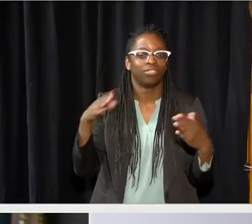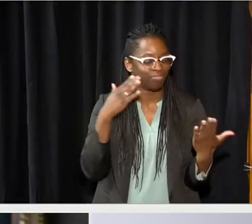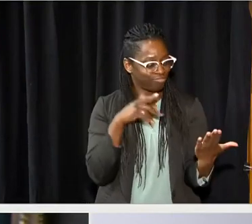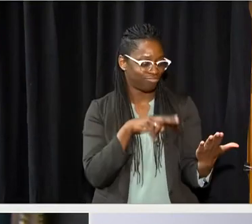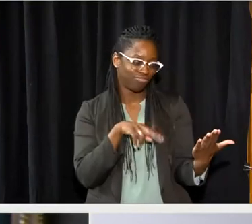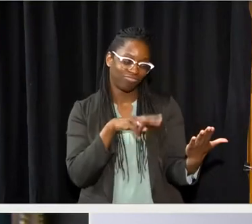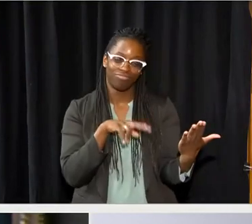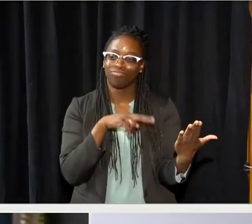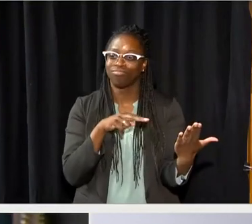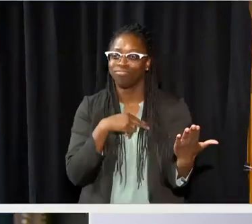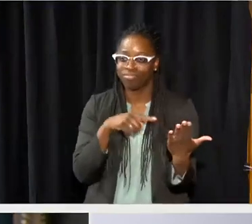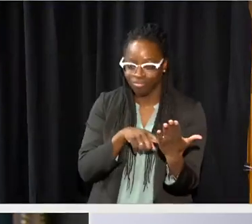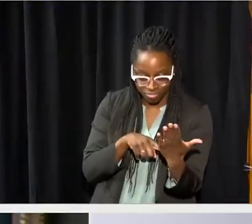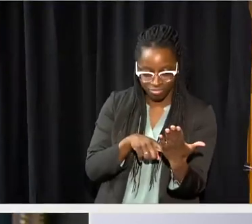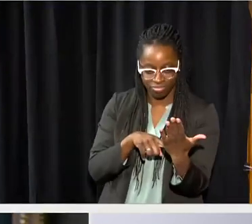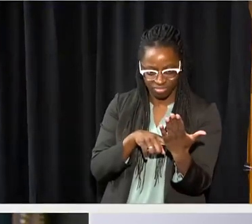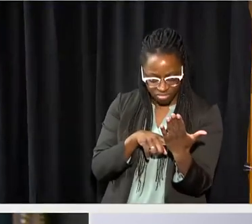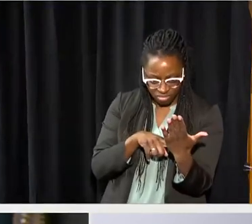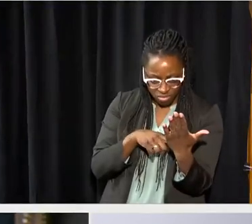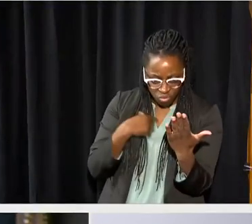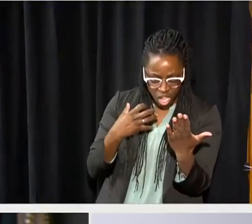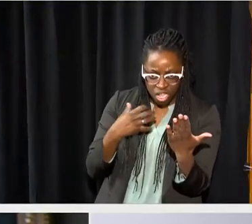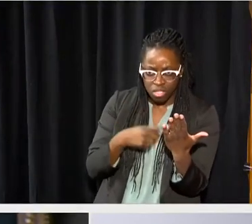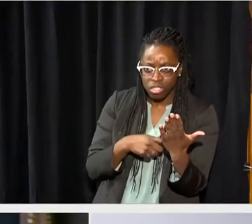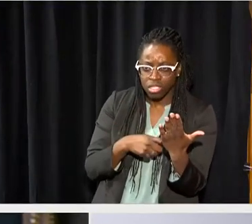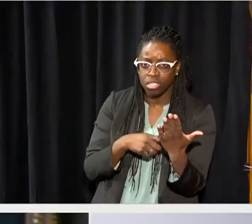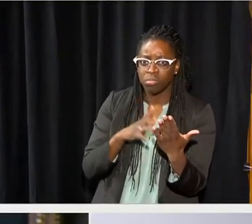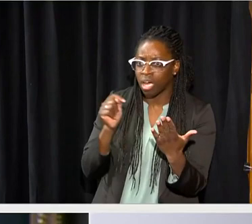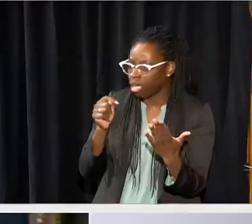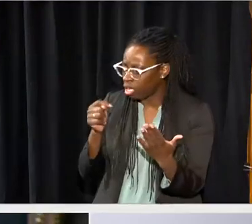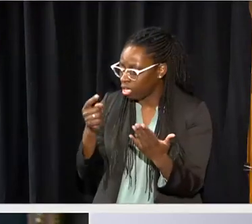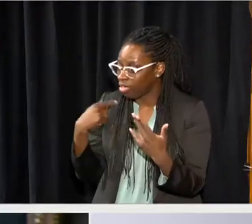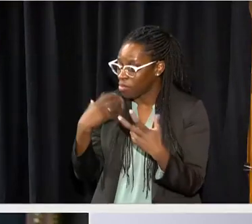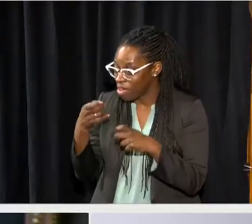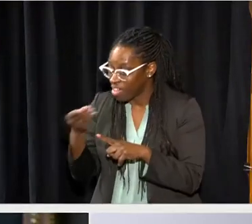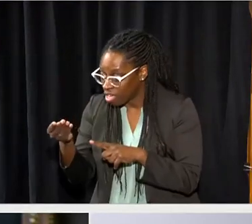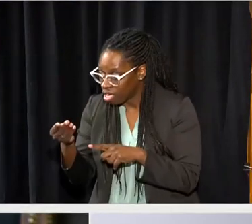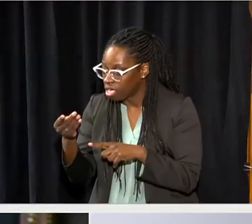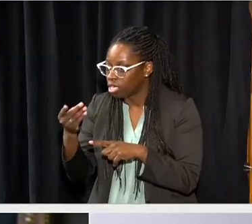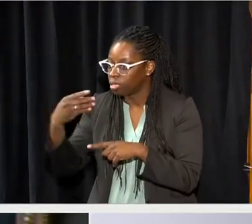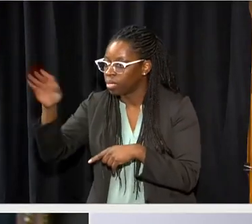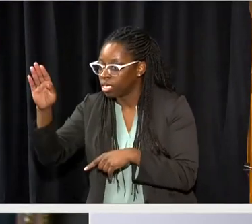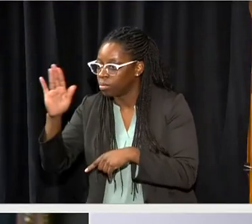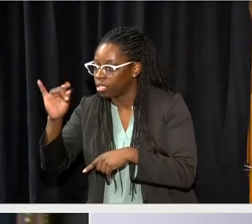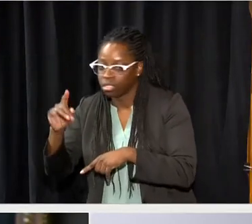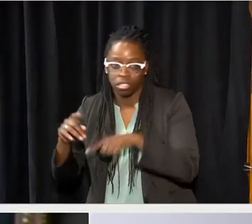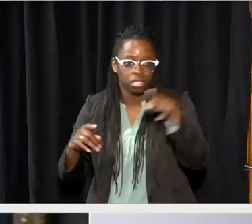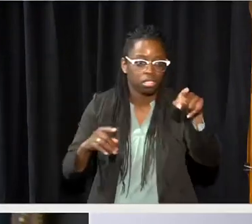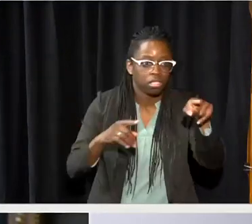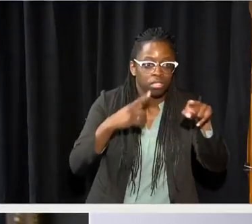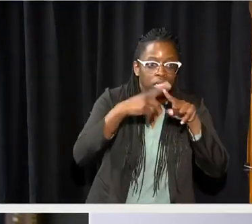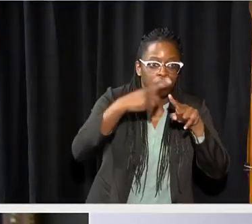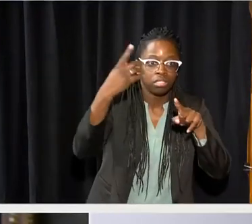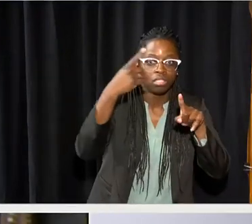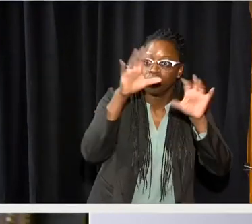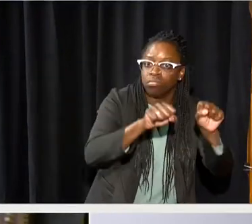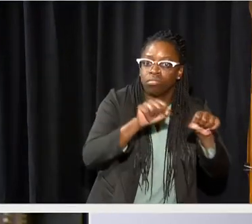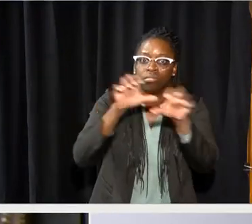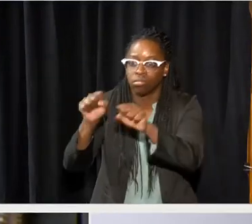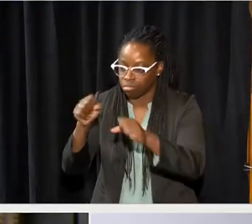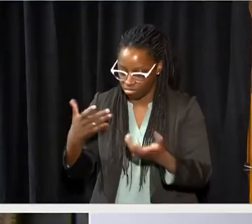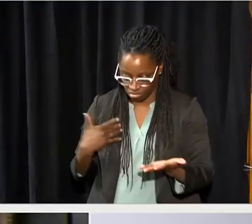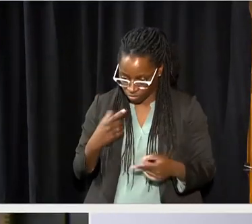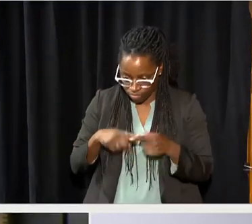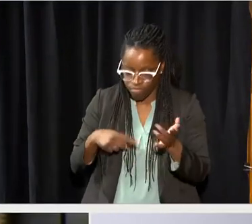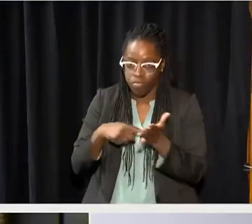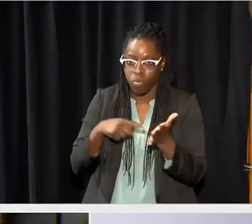range for a home, and seeing all of the homes disappear, nothing available that they can afford.